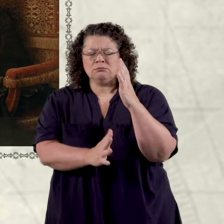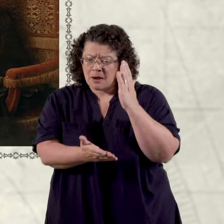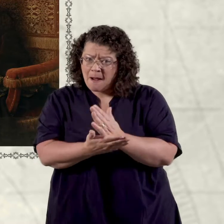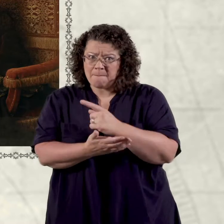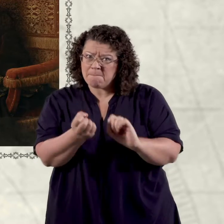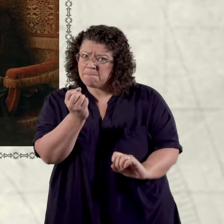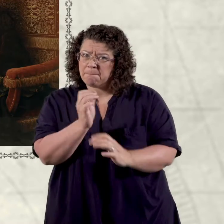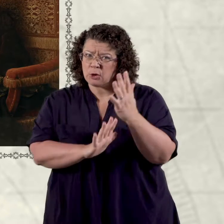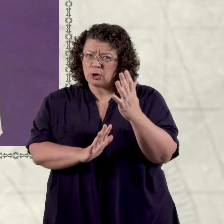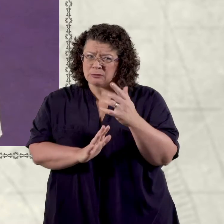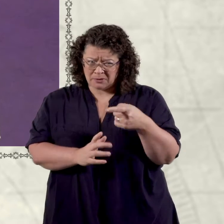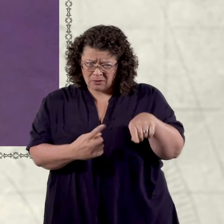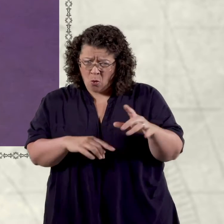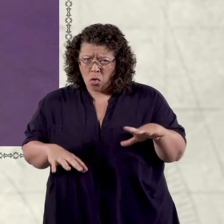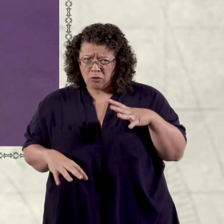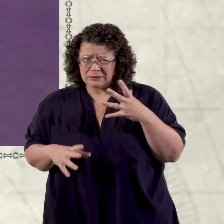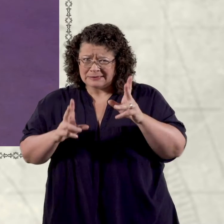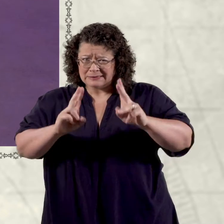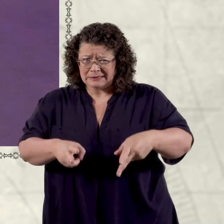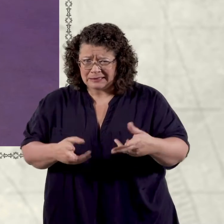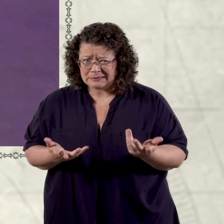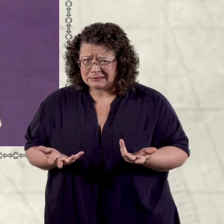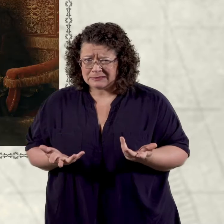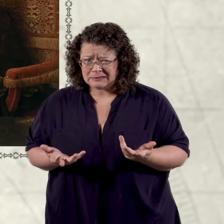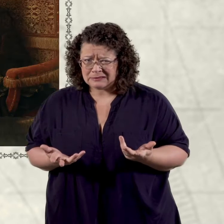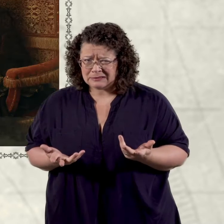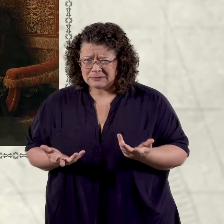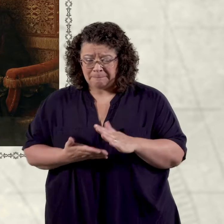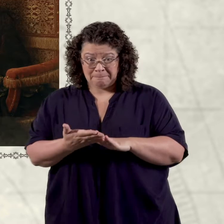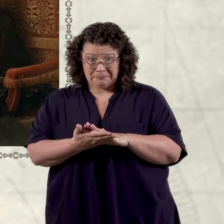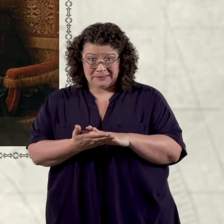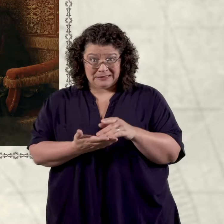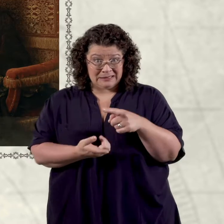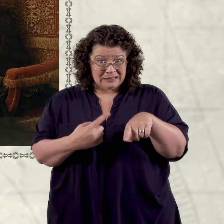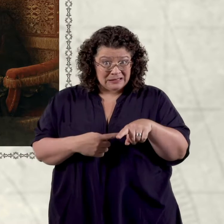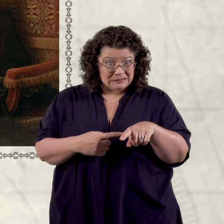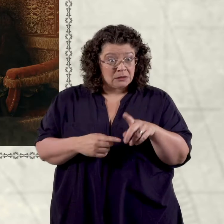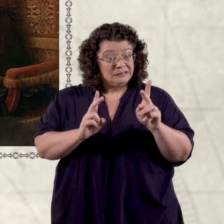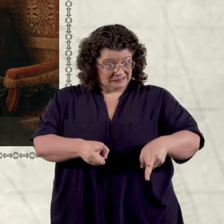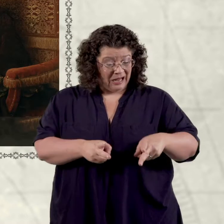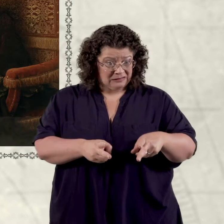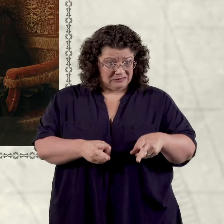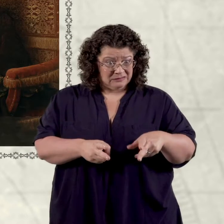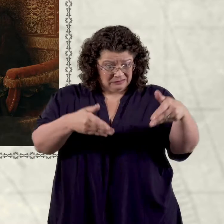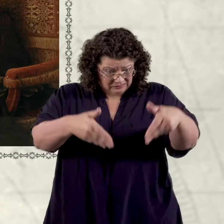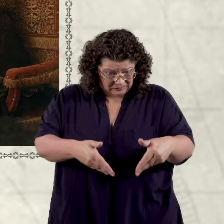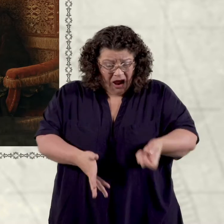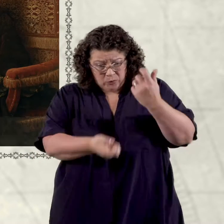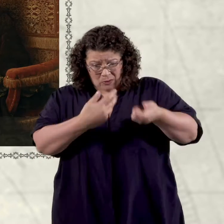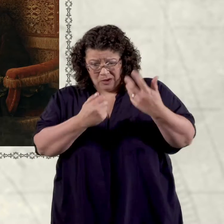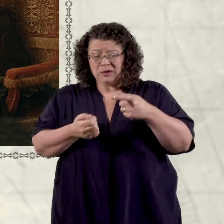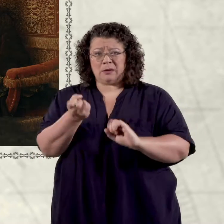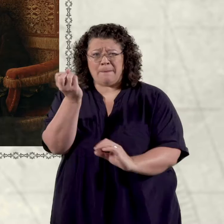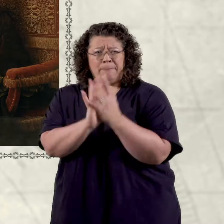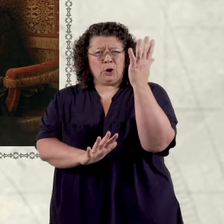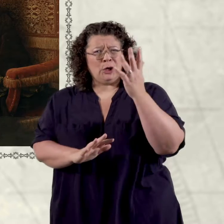to be killed this time, Mary? Burn them! Yes, she decreed that these Protestants who were